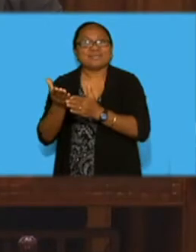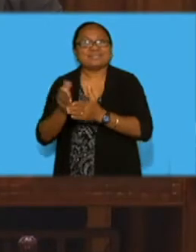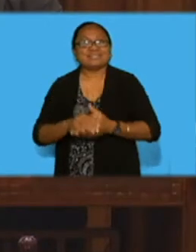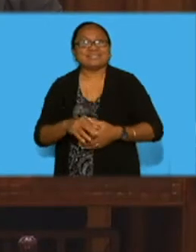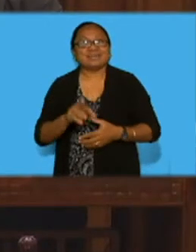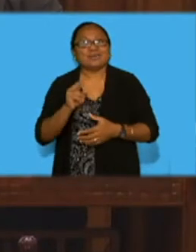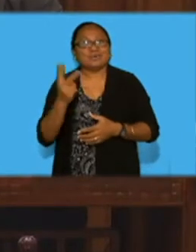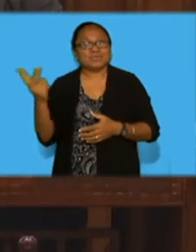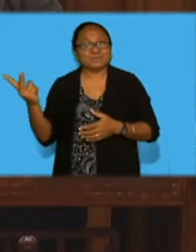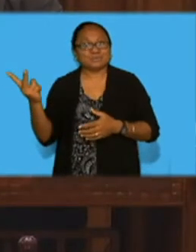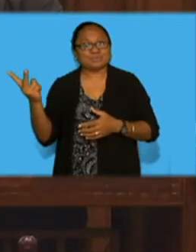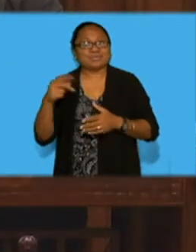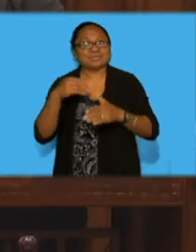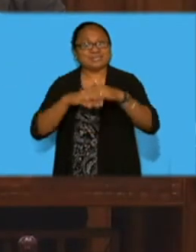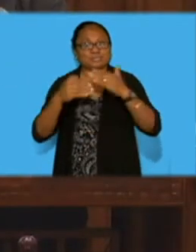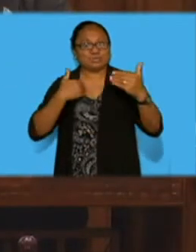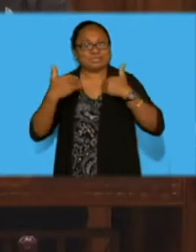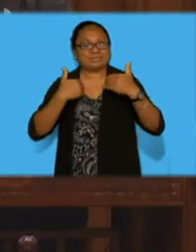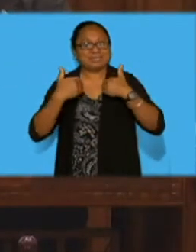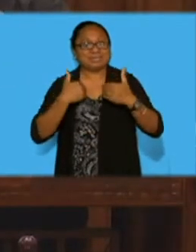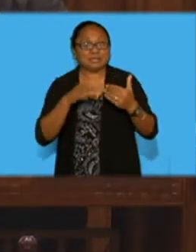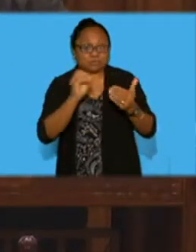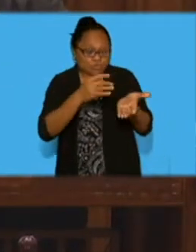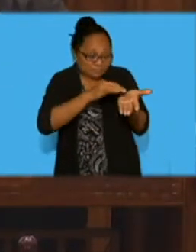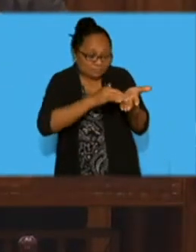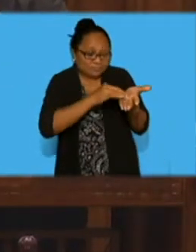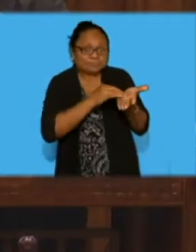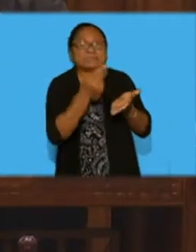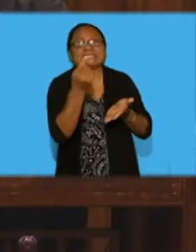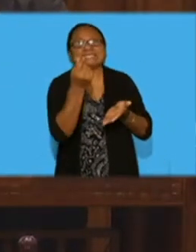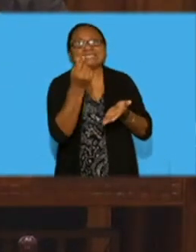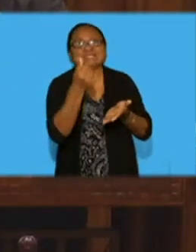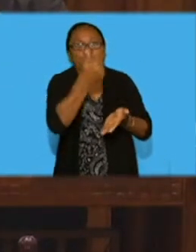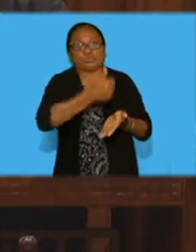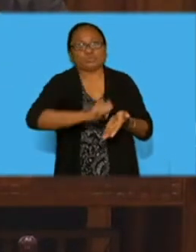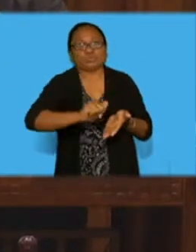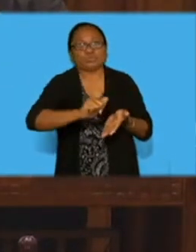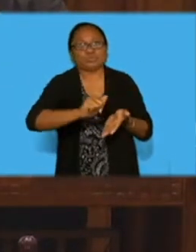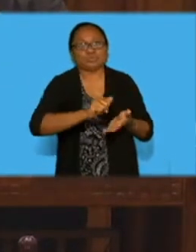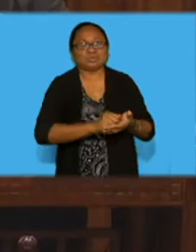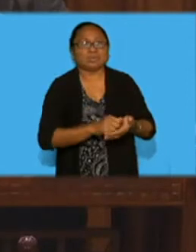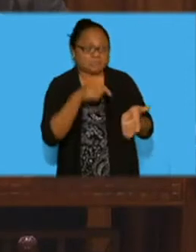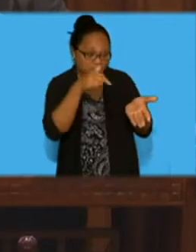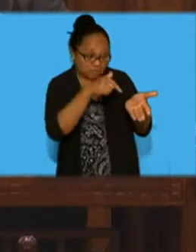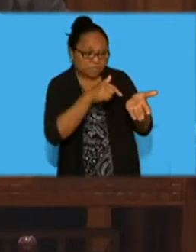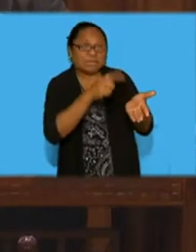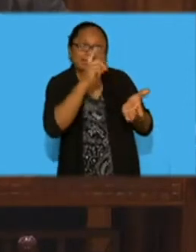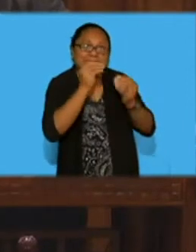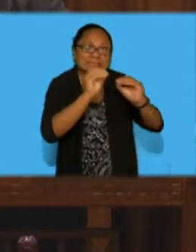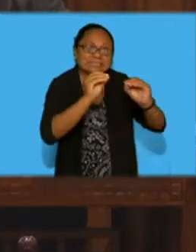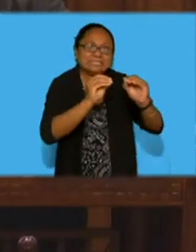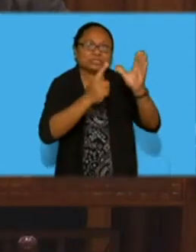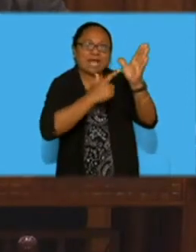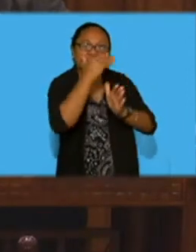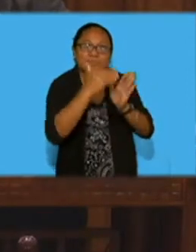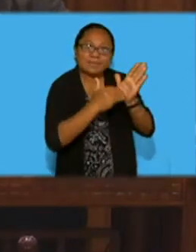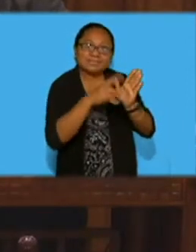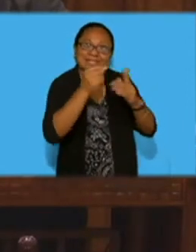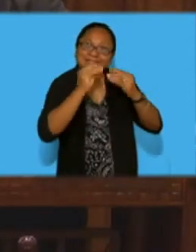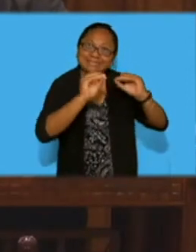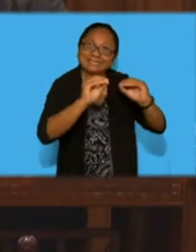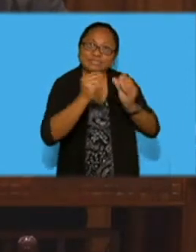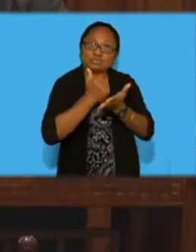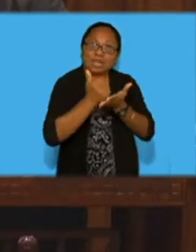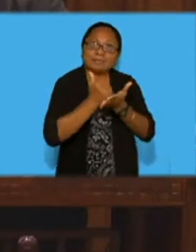Madam Speaker, the device is easy to use and it has various modes to teach letters, numbers and others as per